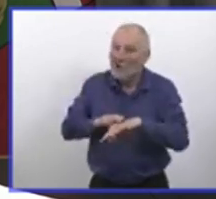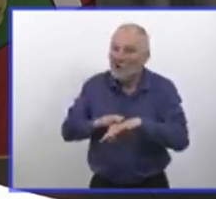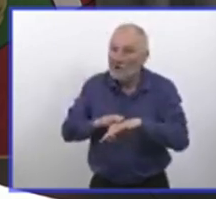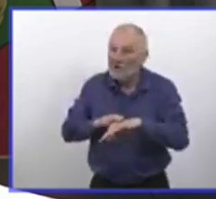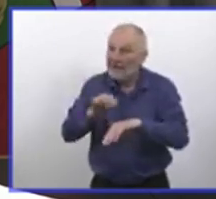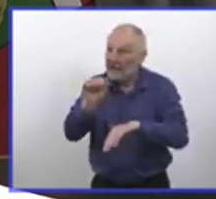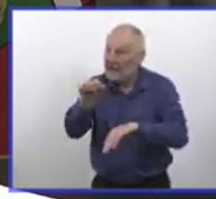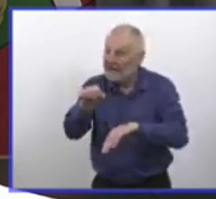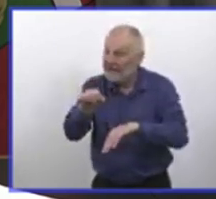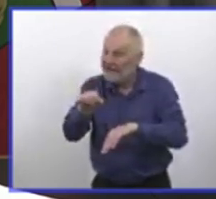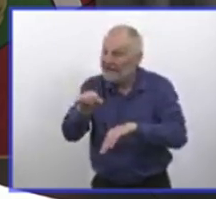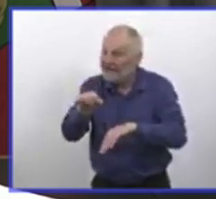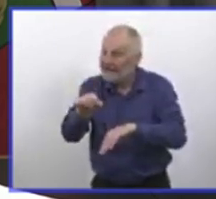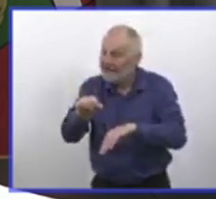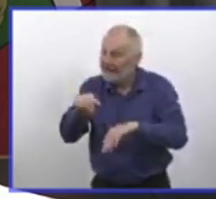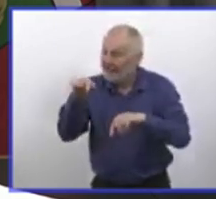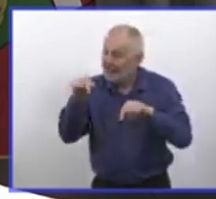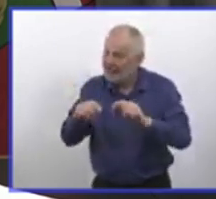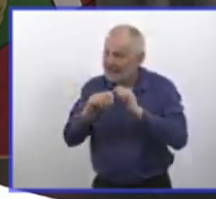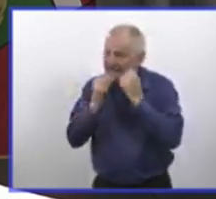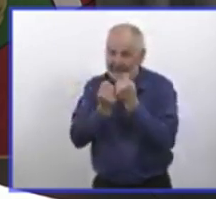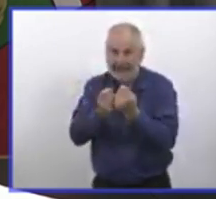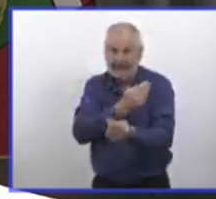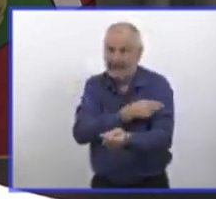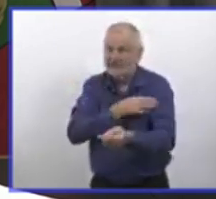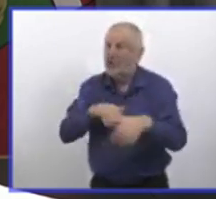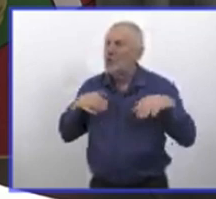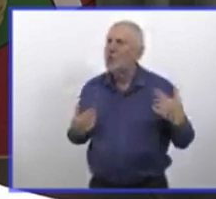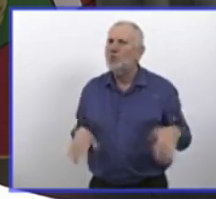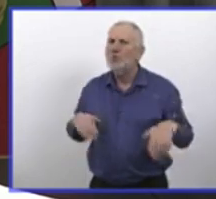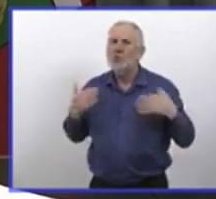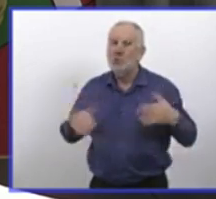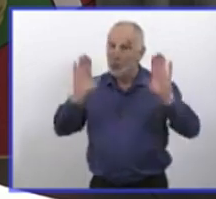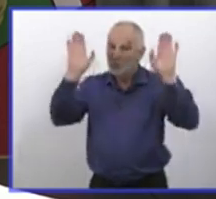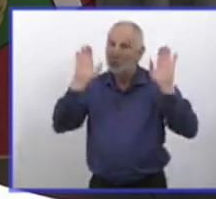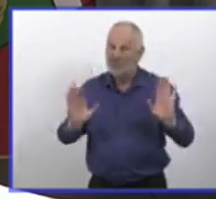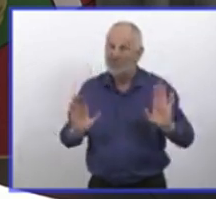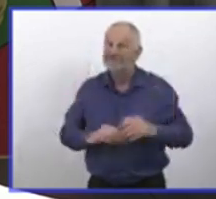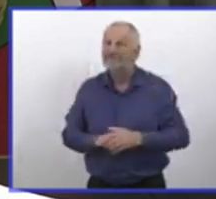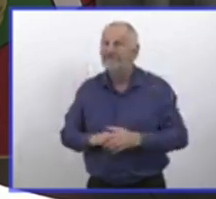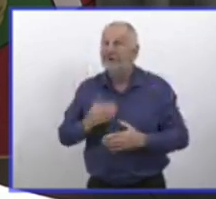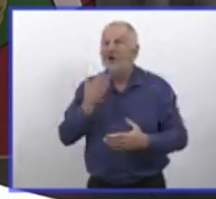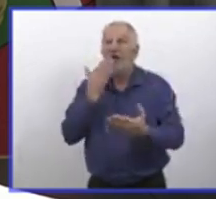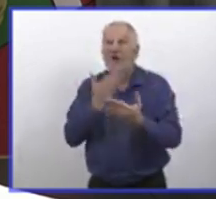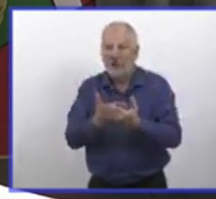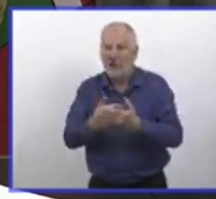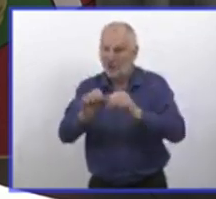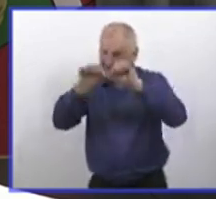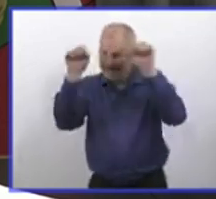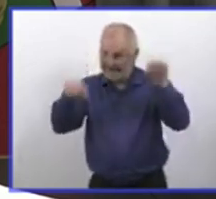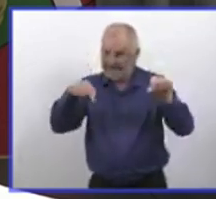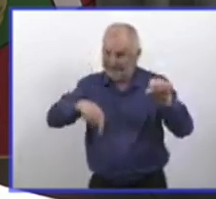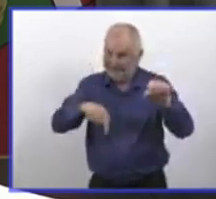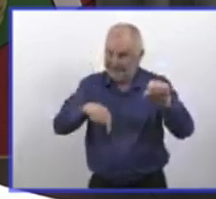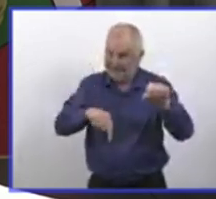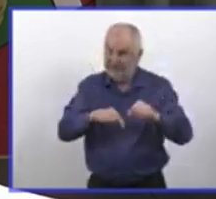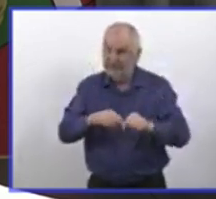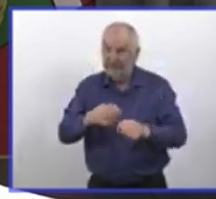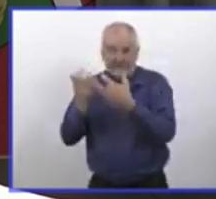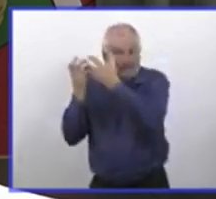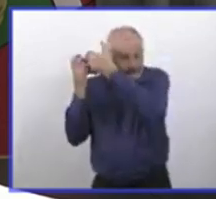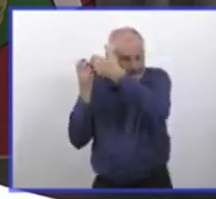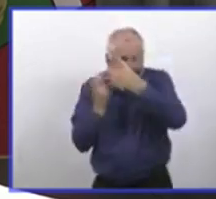that we have here in Manitoba create a system of vaccine rollout like none we've ever had before.